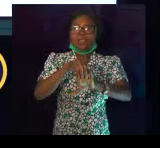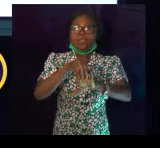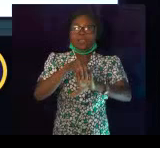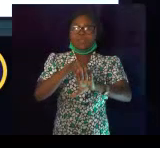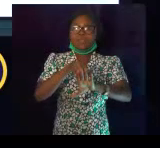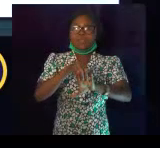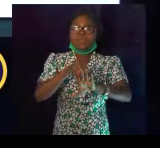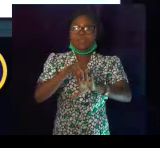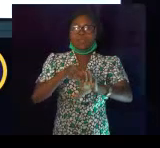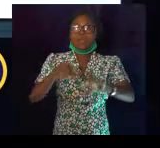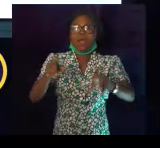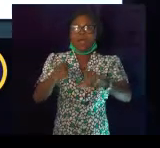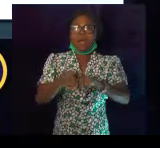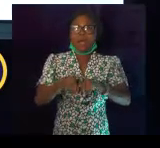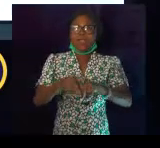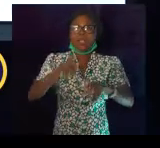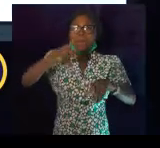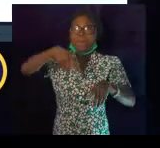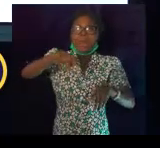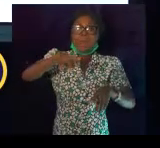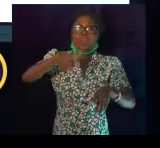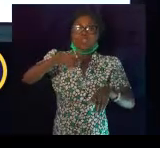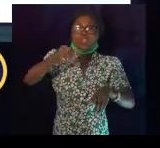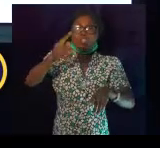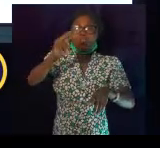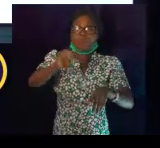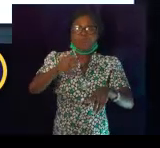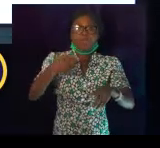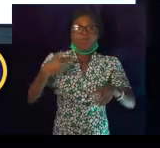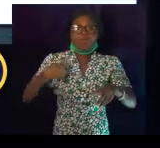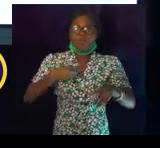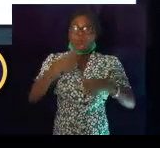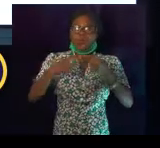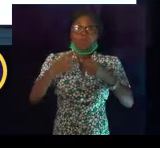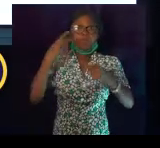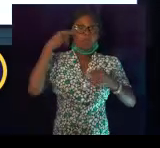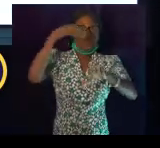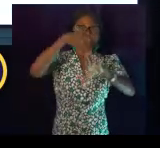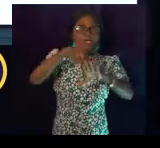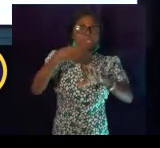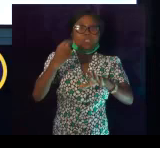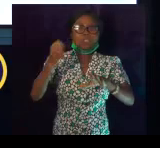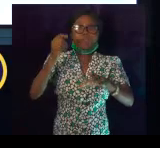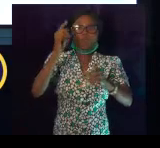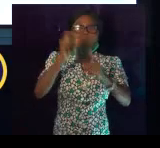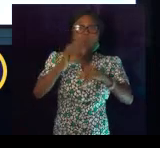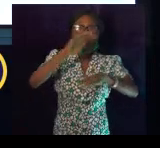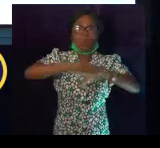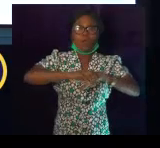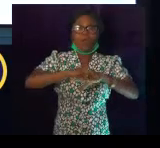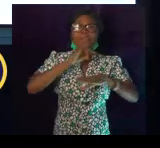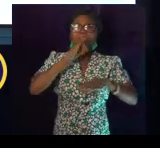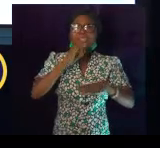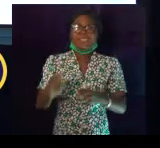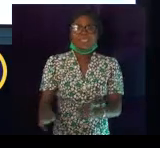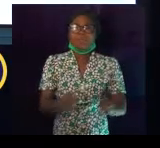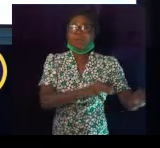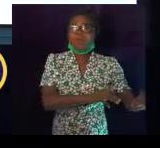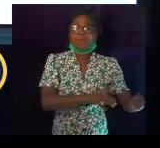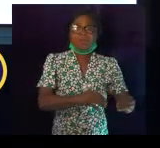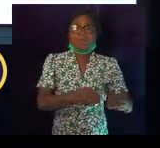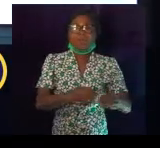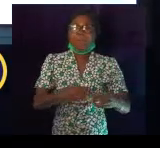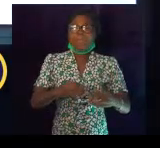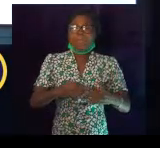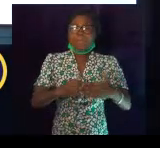at as preposition. Now we're looking at the word on. The word on is